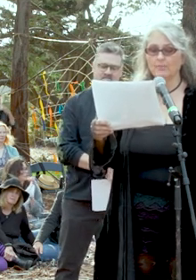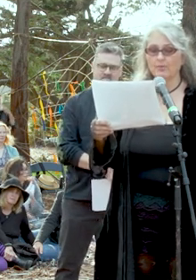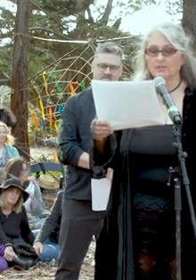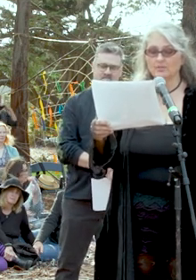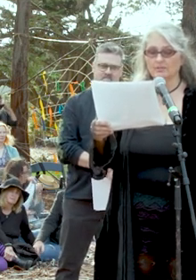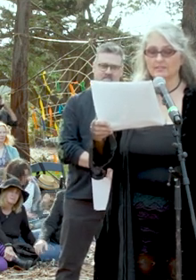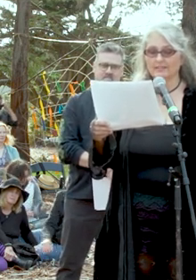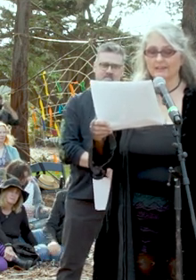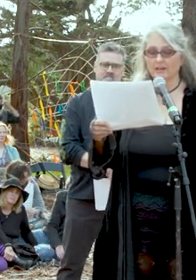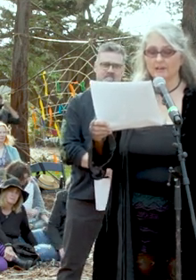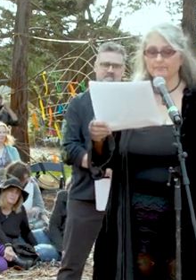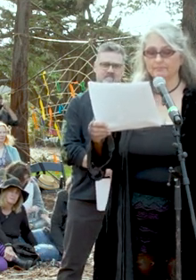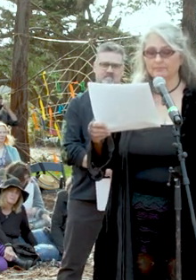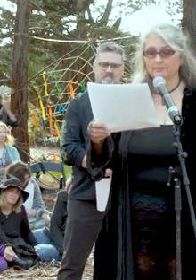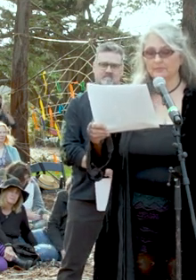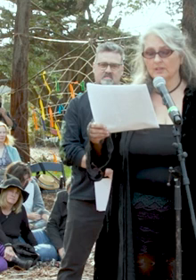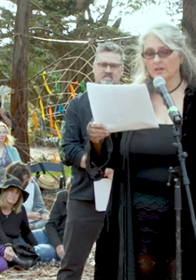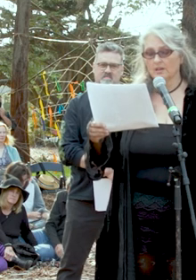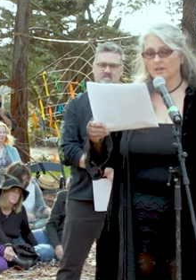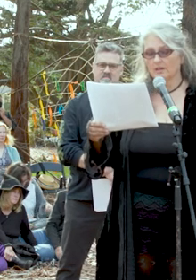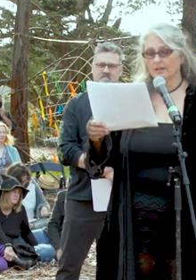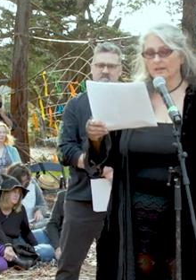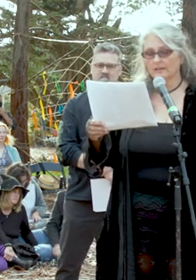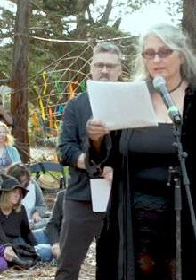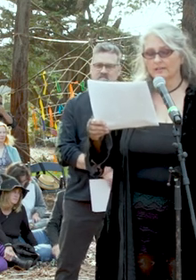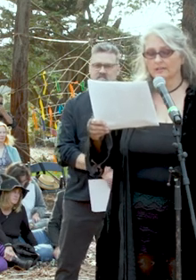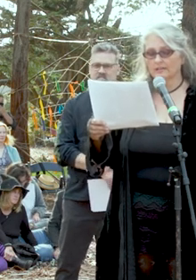Karen Pressure Sika.